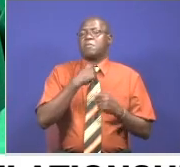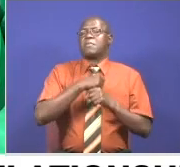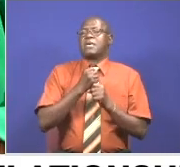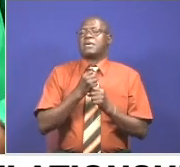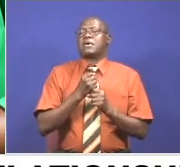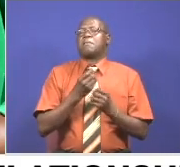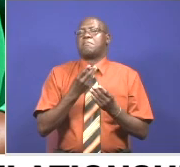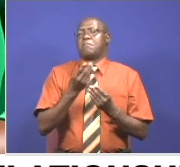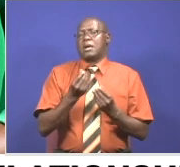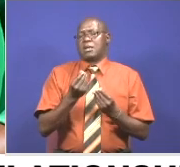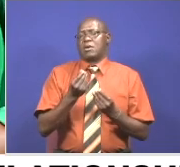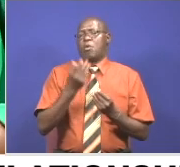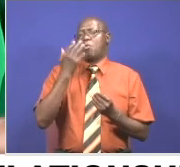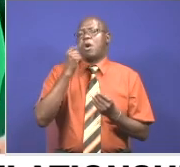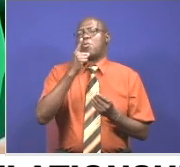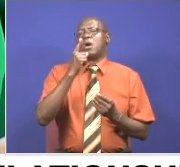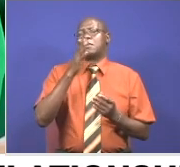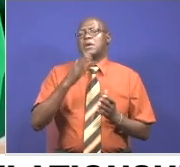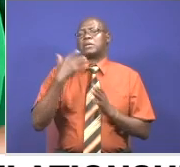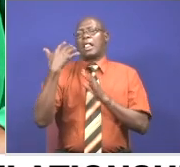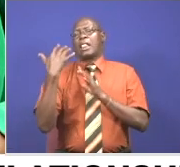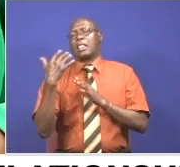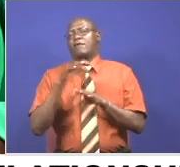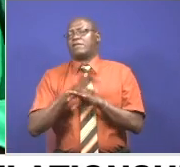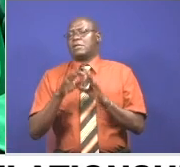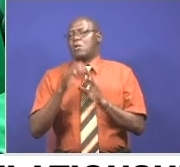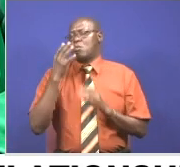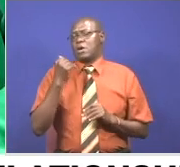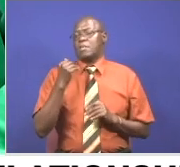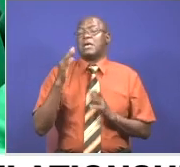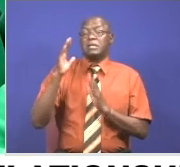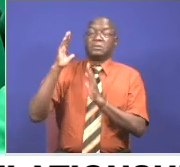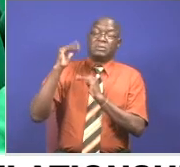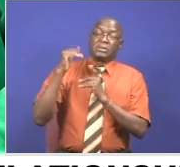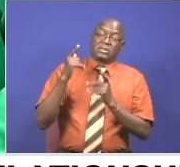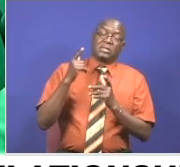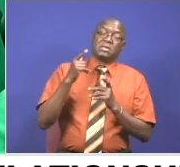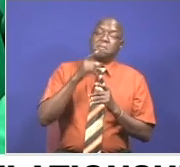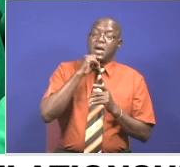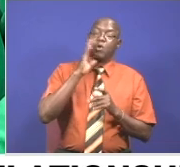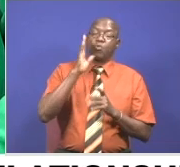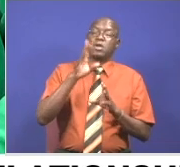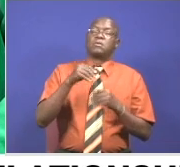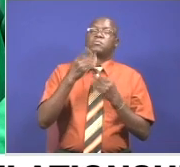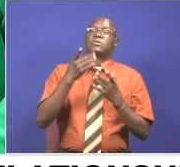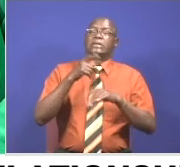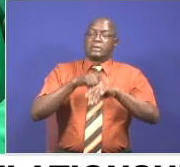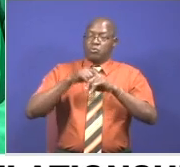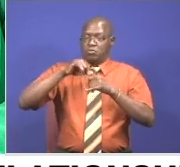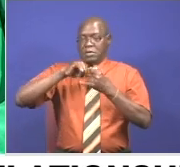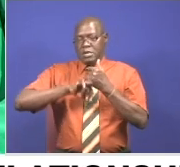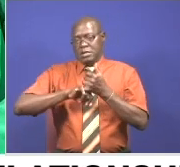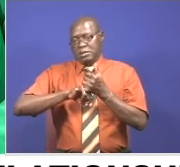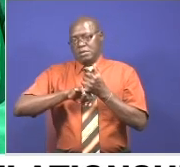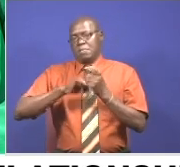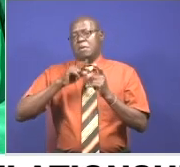one person shoulder the burden of everything? So yes, there's expectation that the man will be the provider when you get married, but when